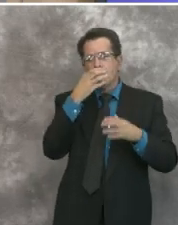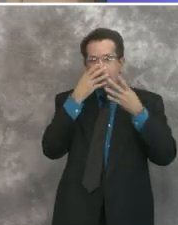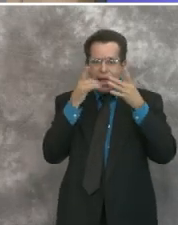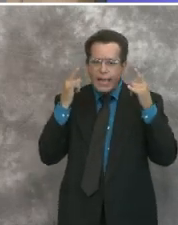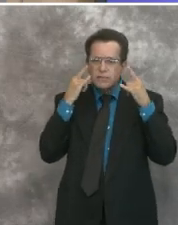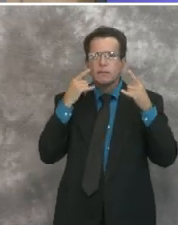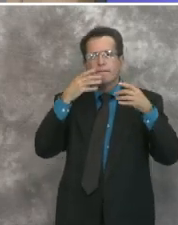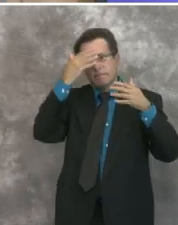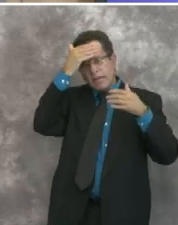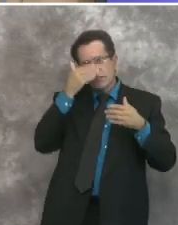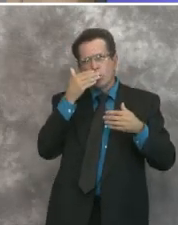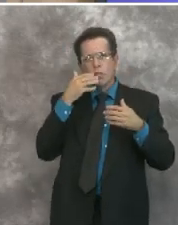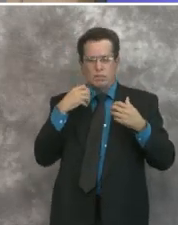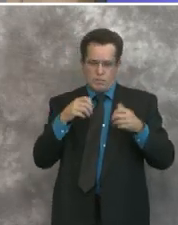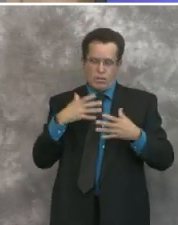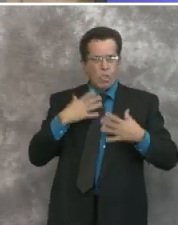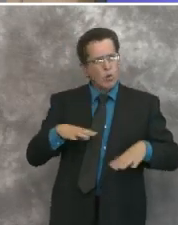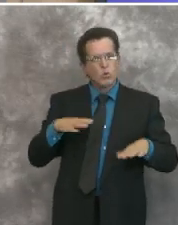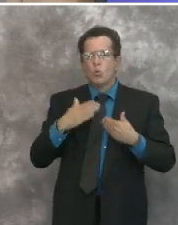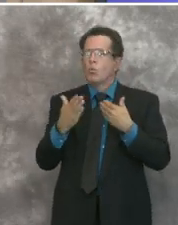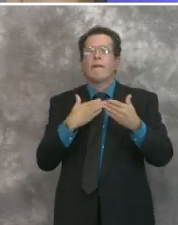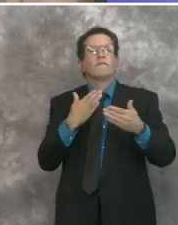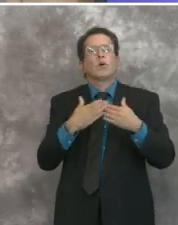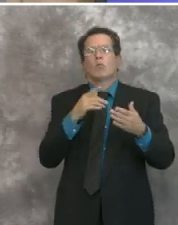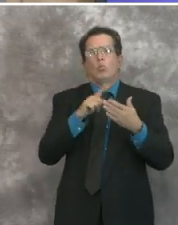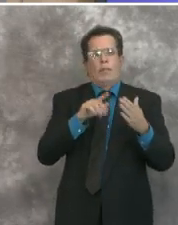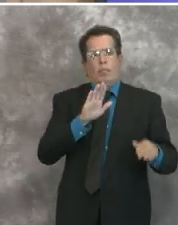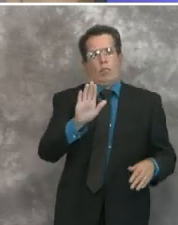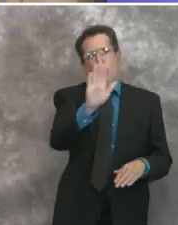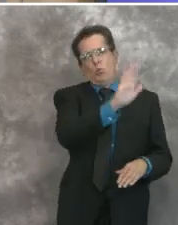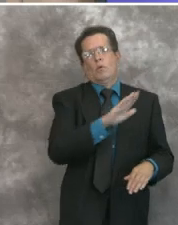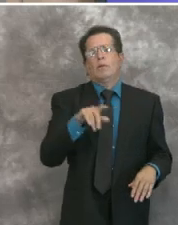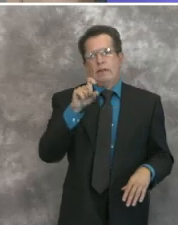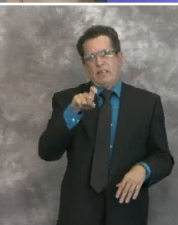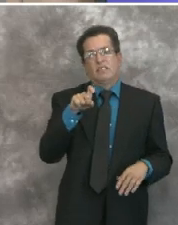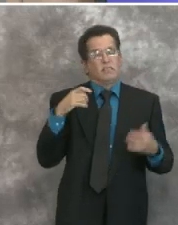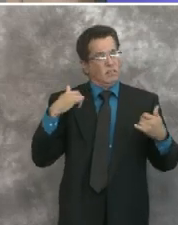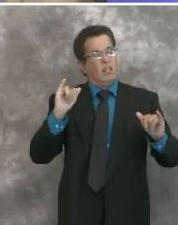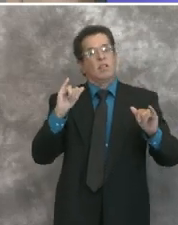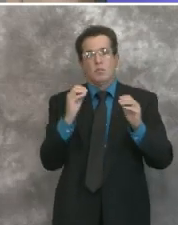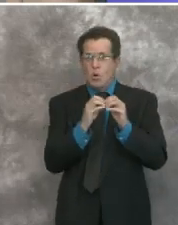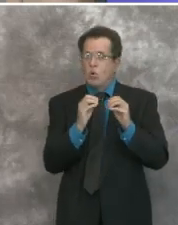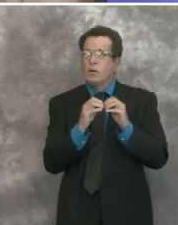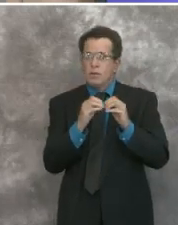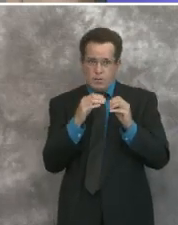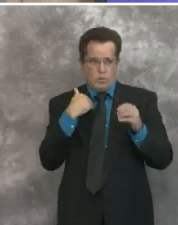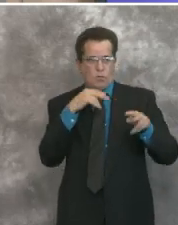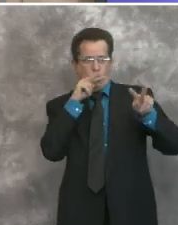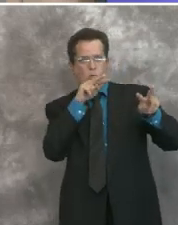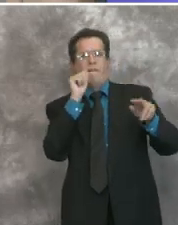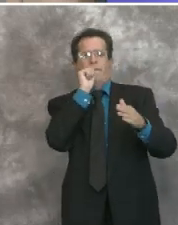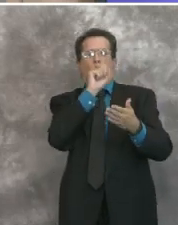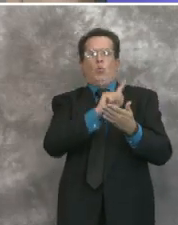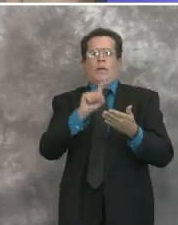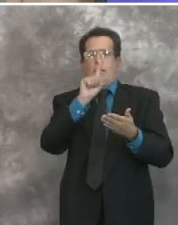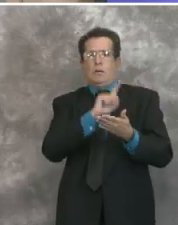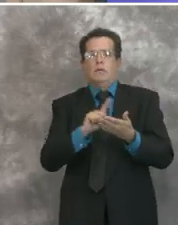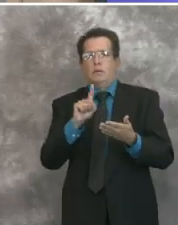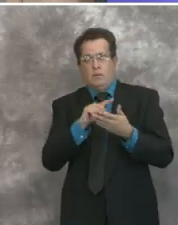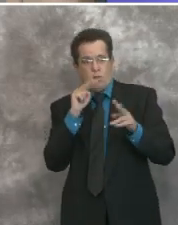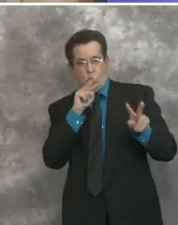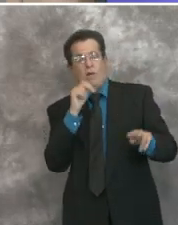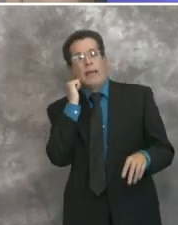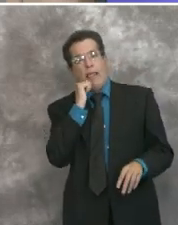gloves, gowns, and whatever they need. So that is ongoing, and we look at that weekly and daily if the